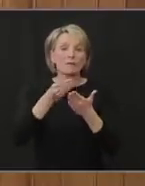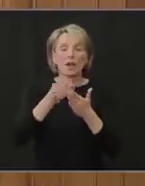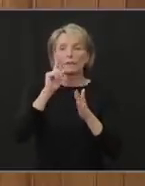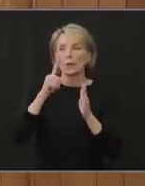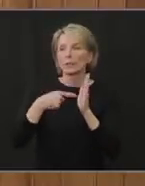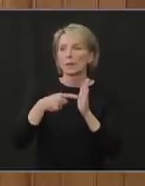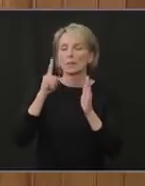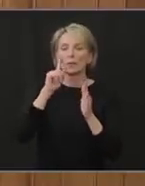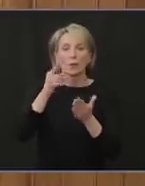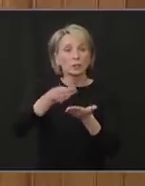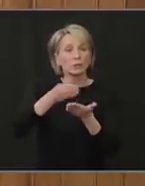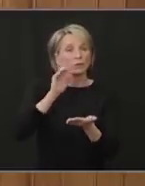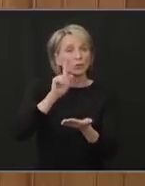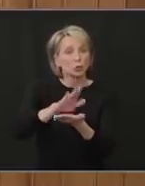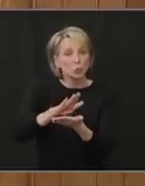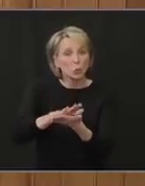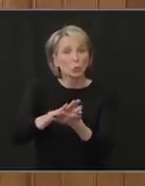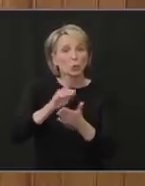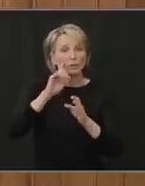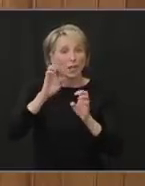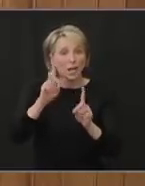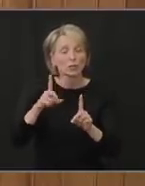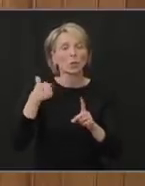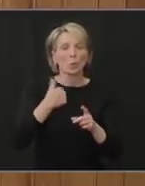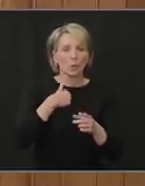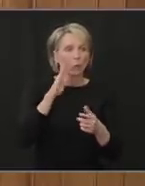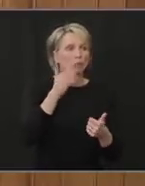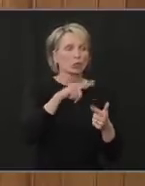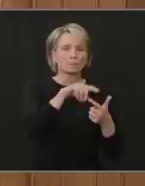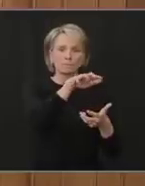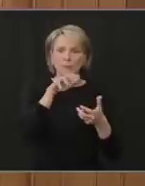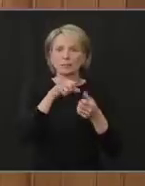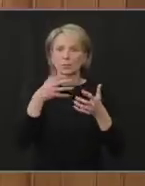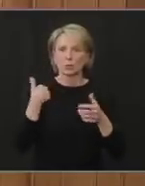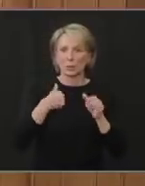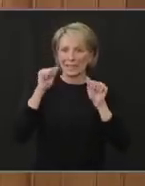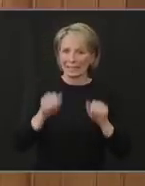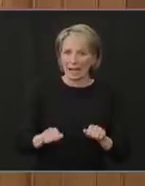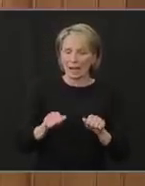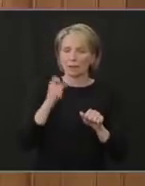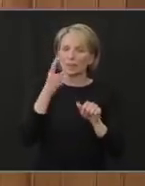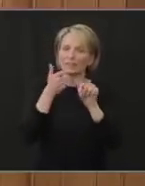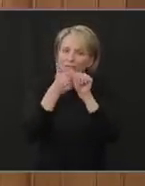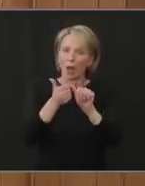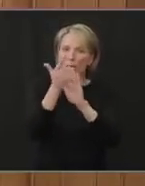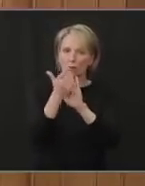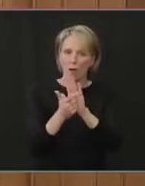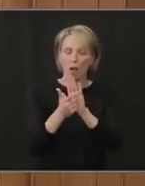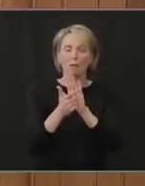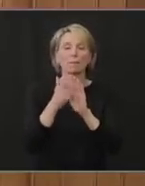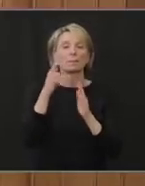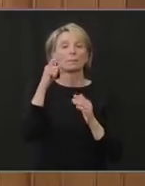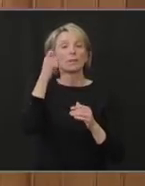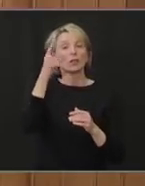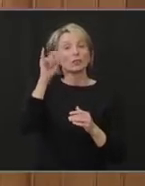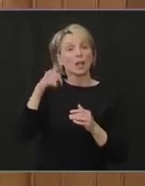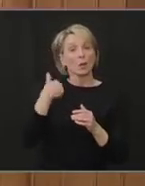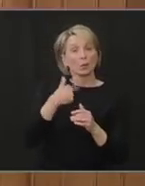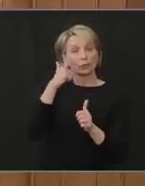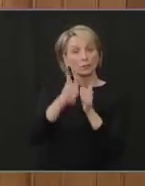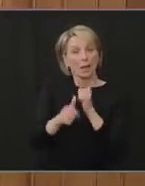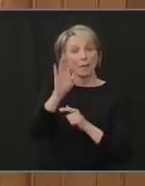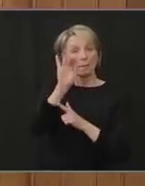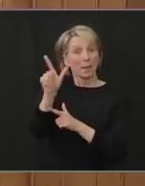are need-based to the extent possible under the law. So there's a lot of money in this bill.